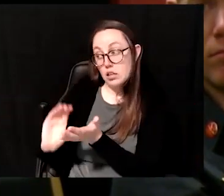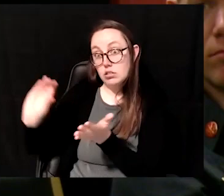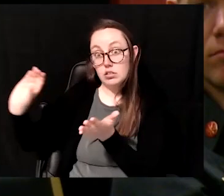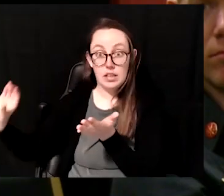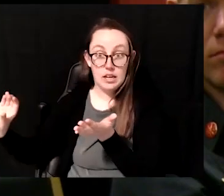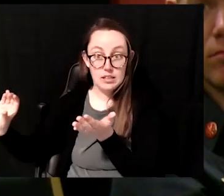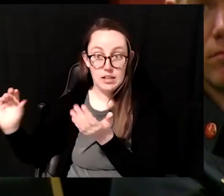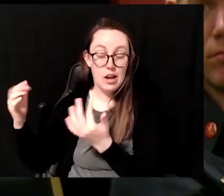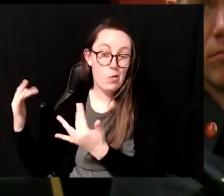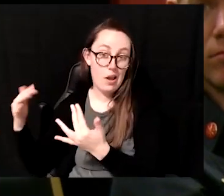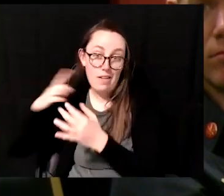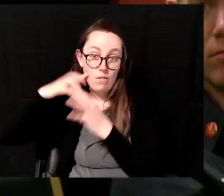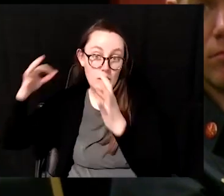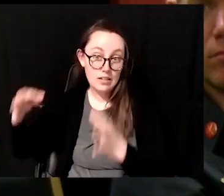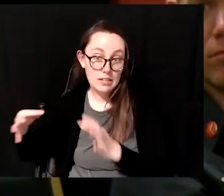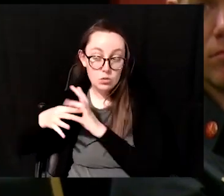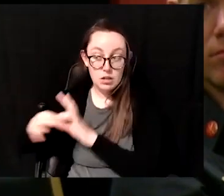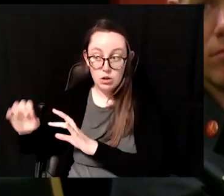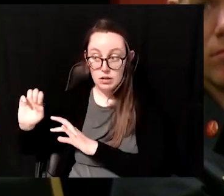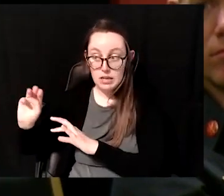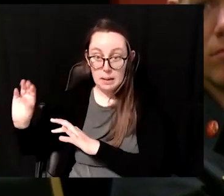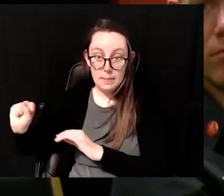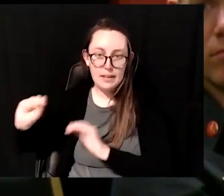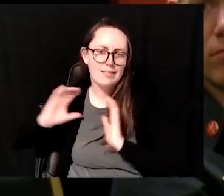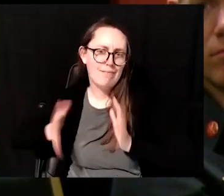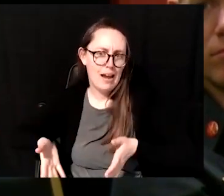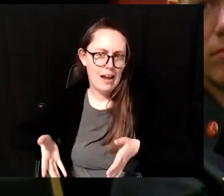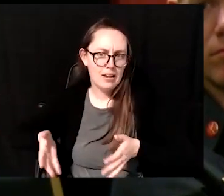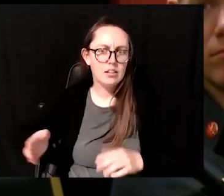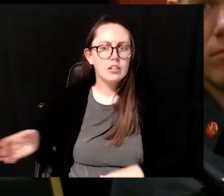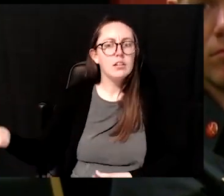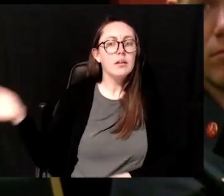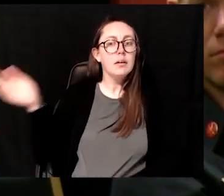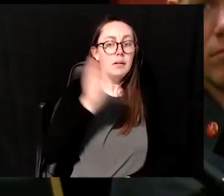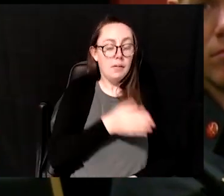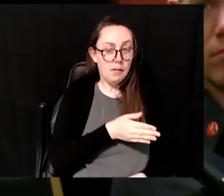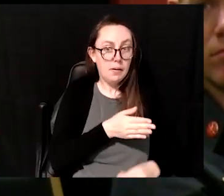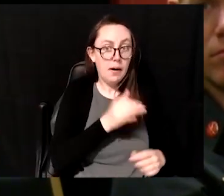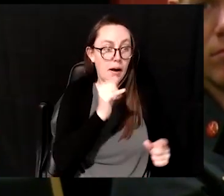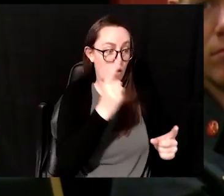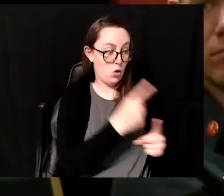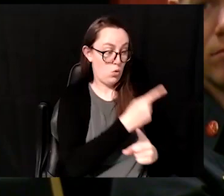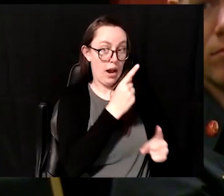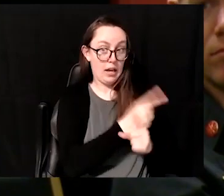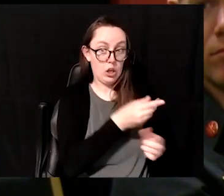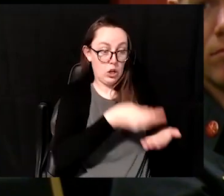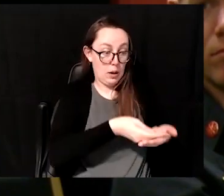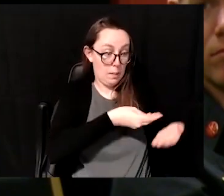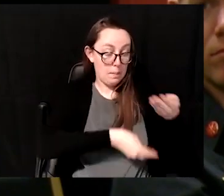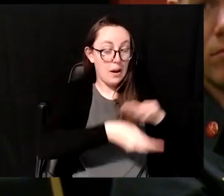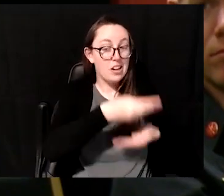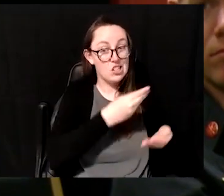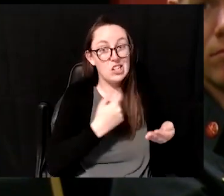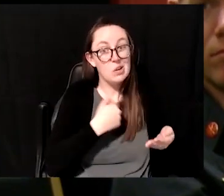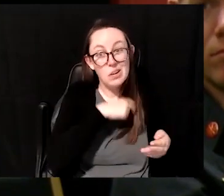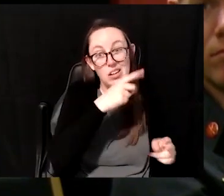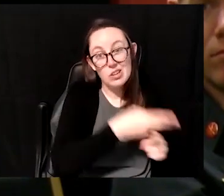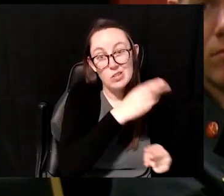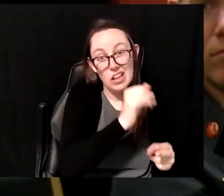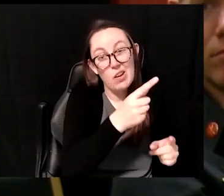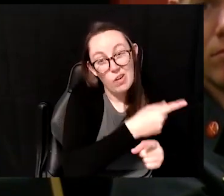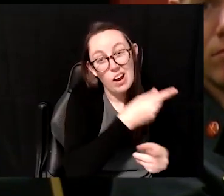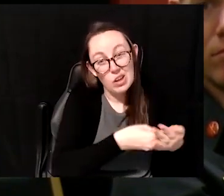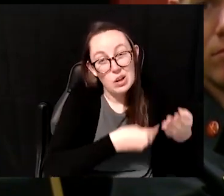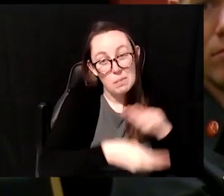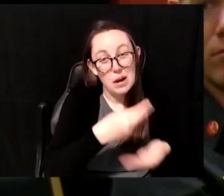bands waiting for decision on EMS but I do think that uh the regular budget should be the source of the funding for additional